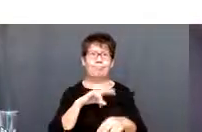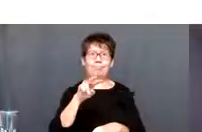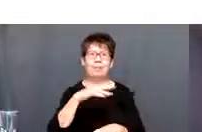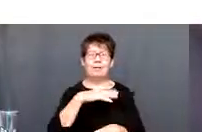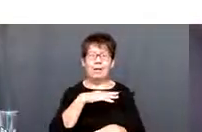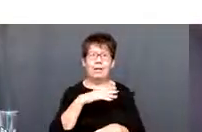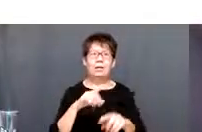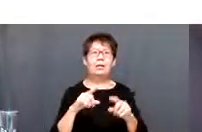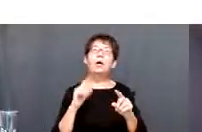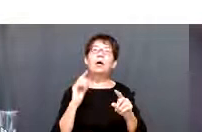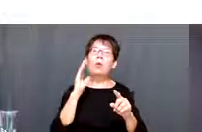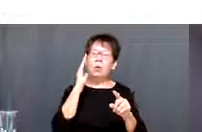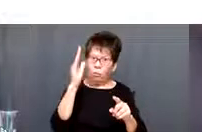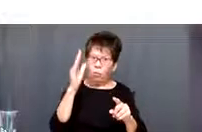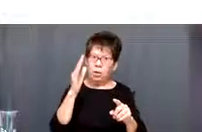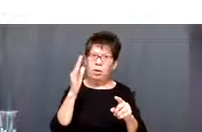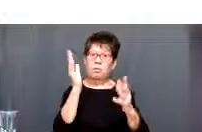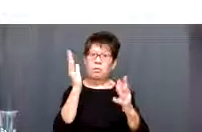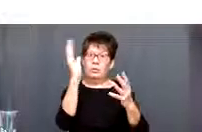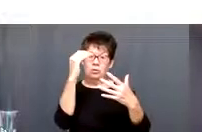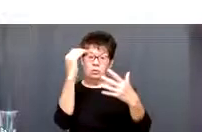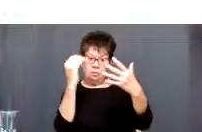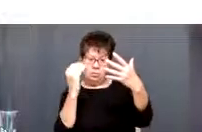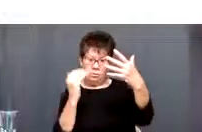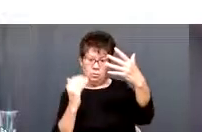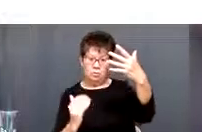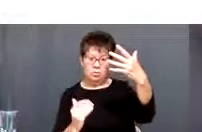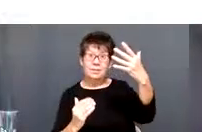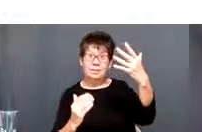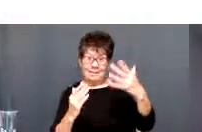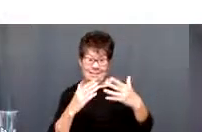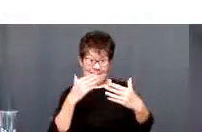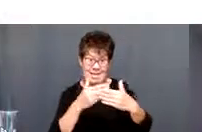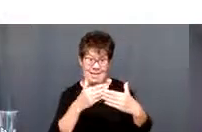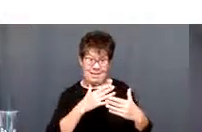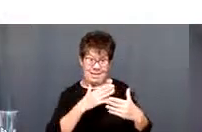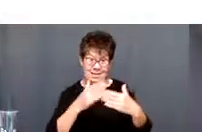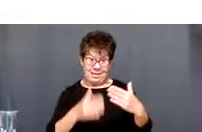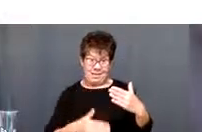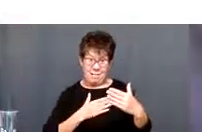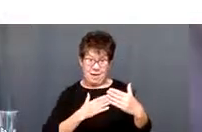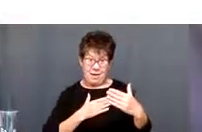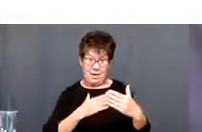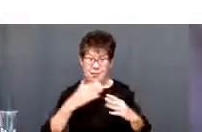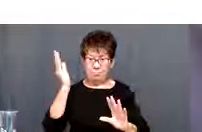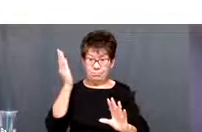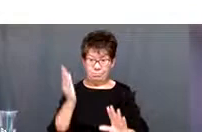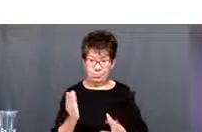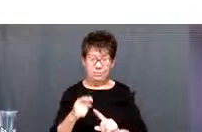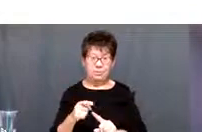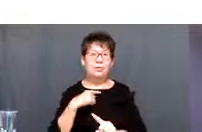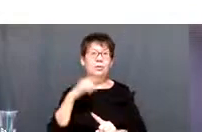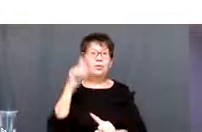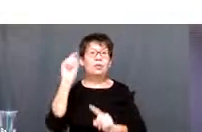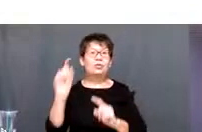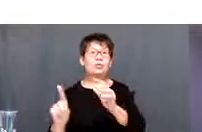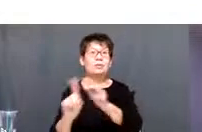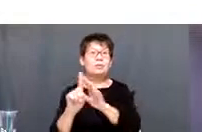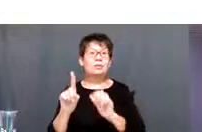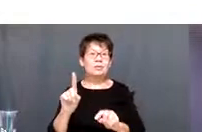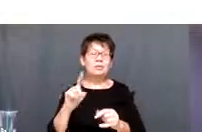we will go through the presentation, and then at the end, we will have time for questions. If you have a question as we're going